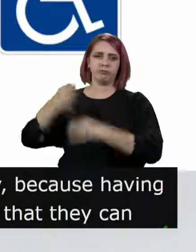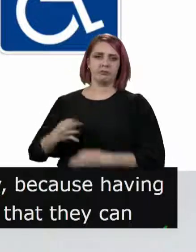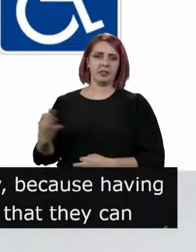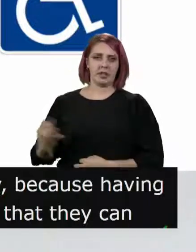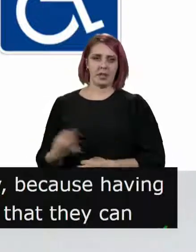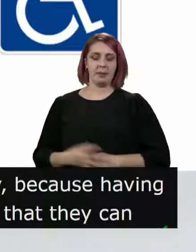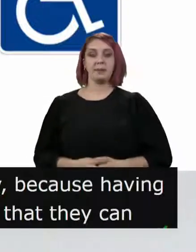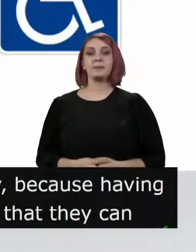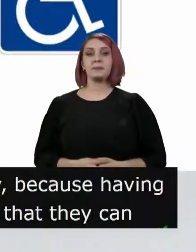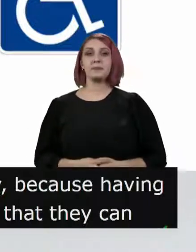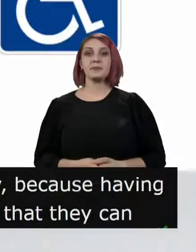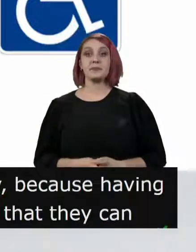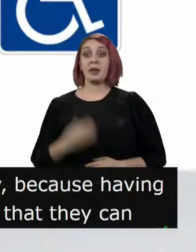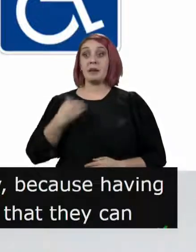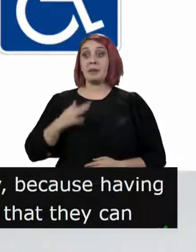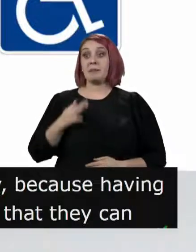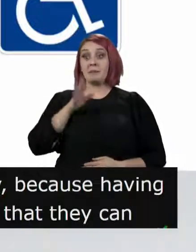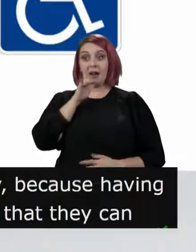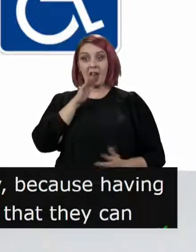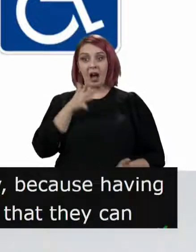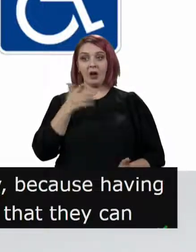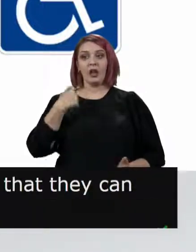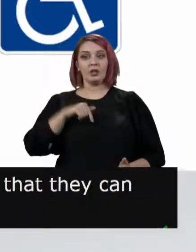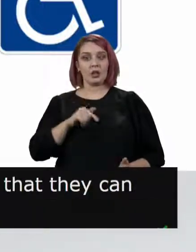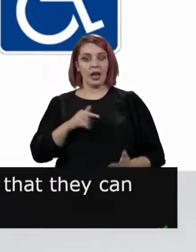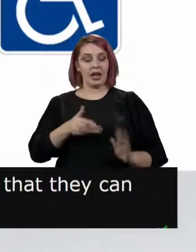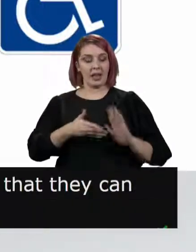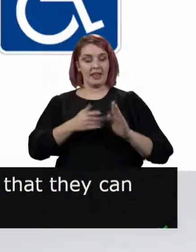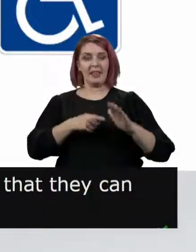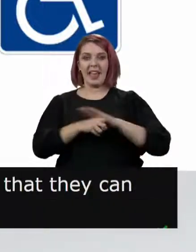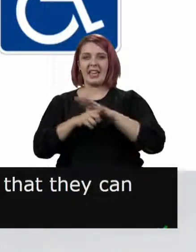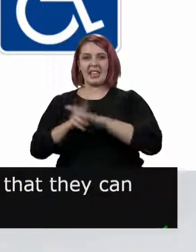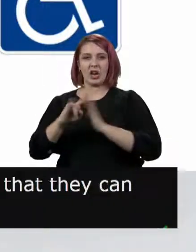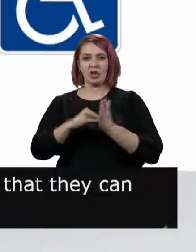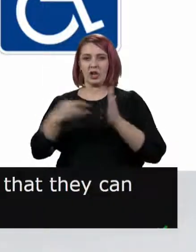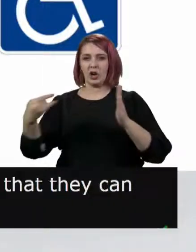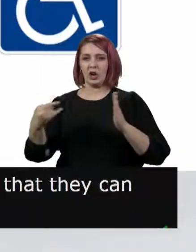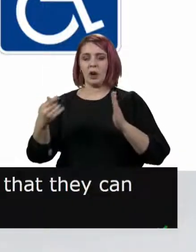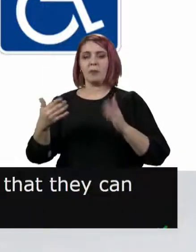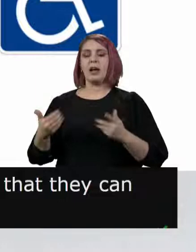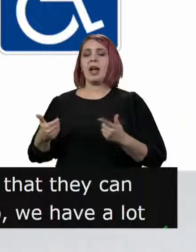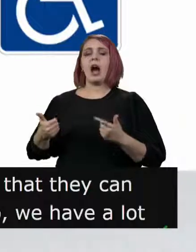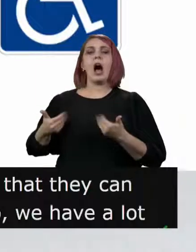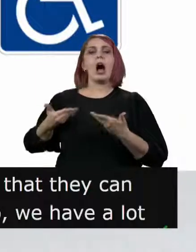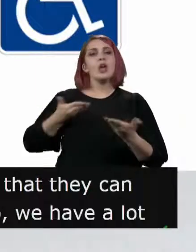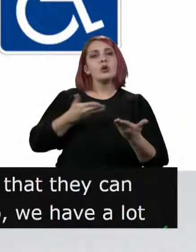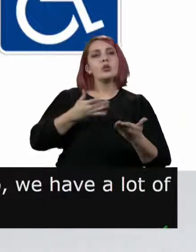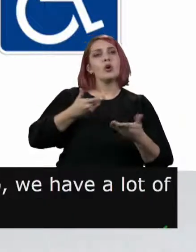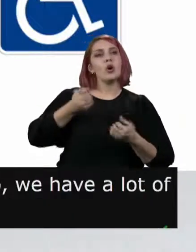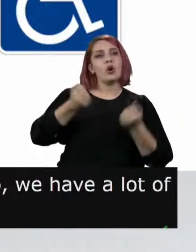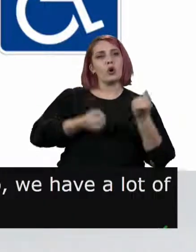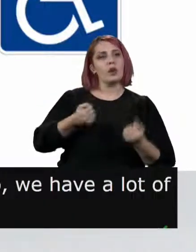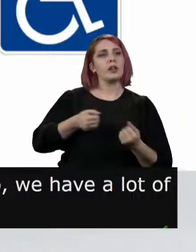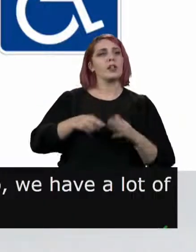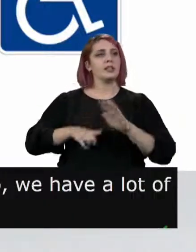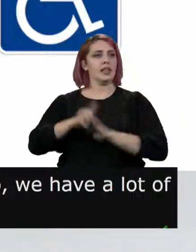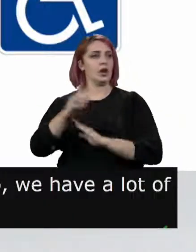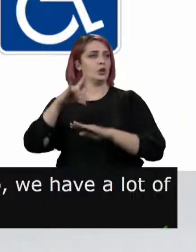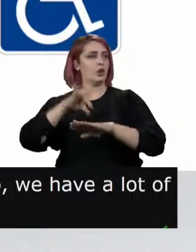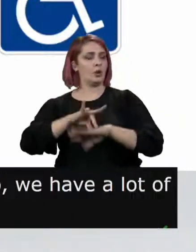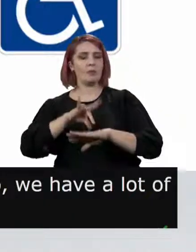and this is what we need to guarantee. So we have a lot of technological development systems to help drivers,